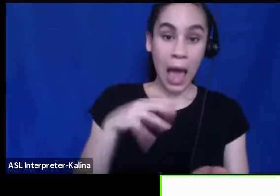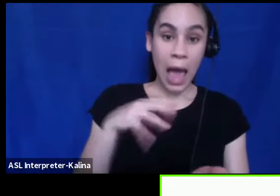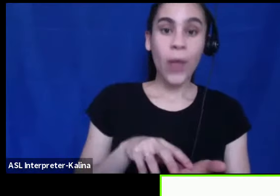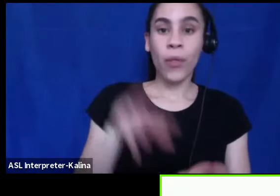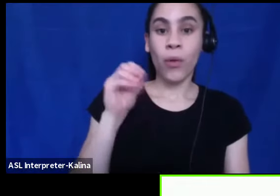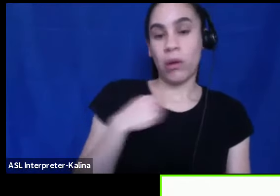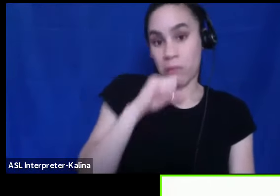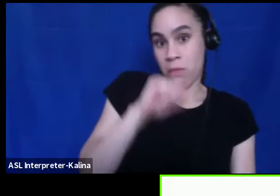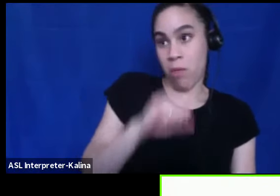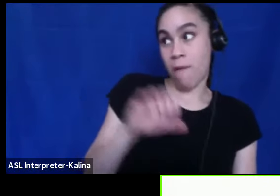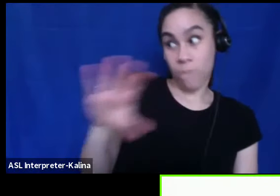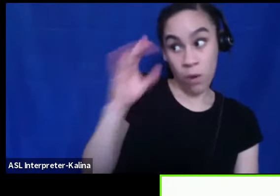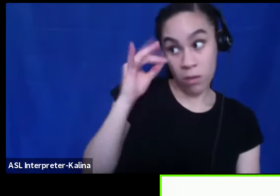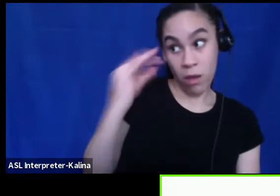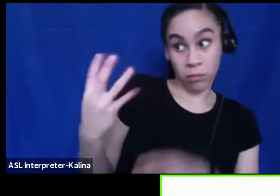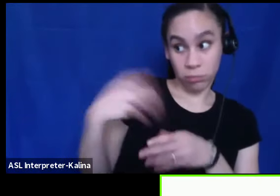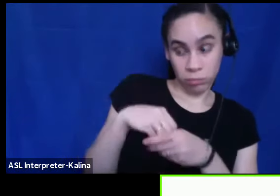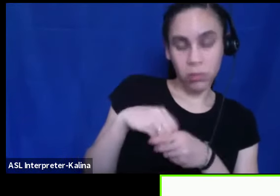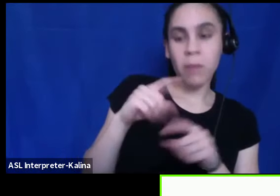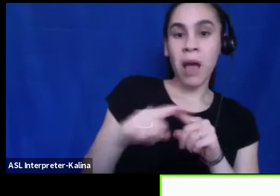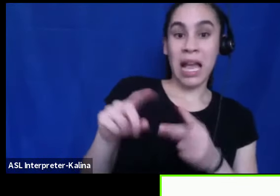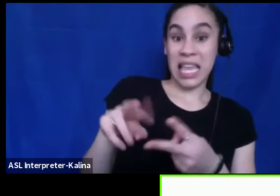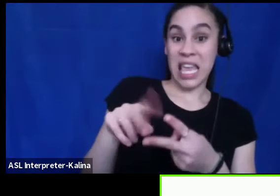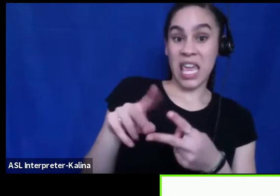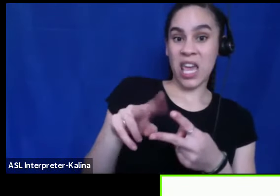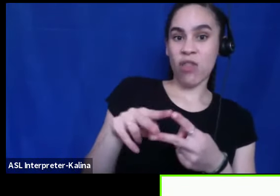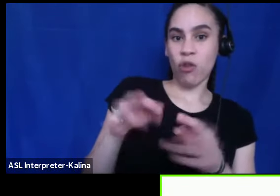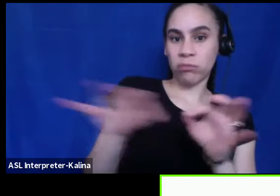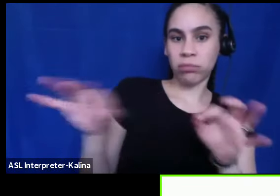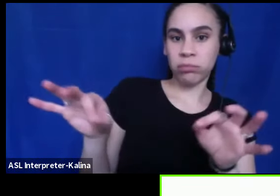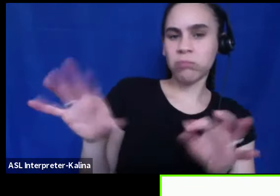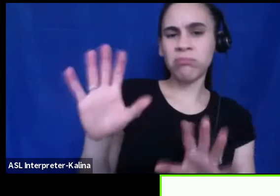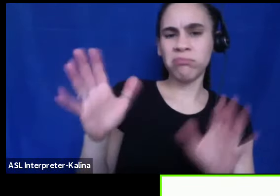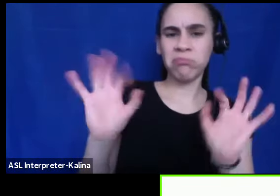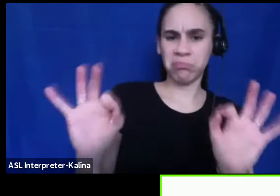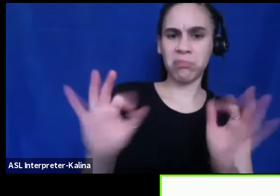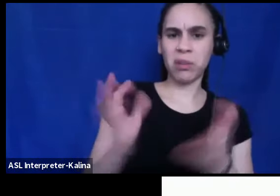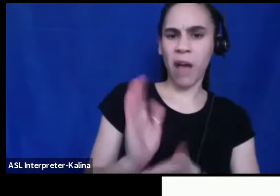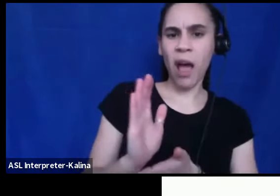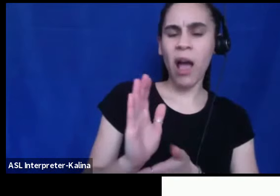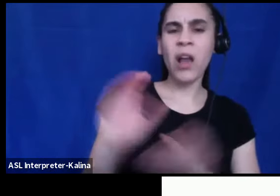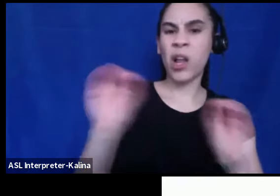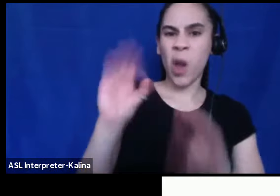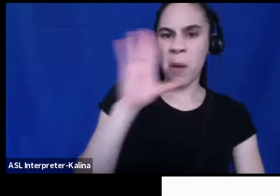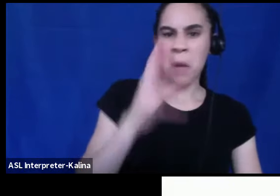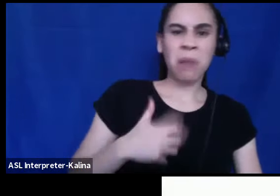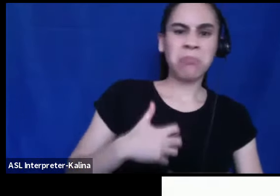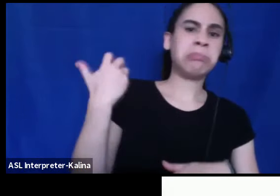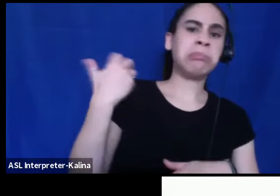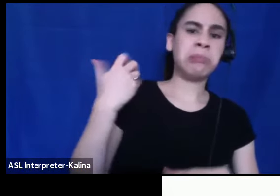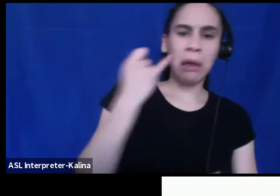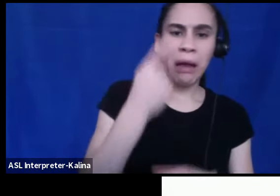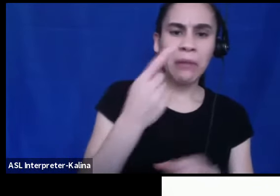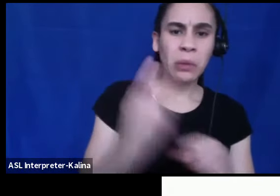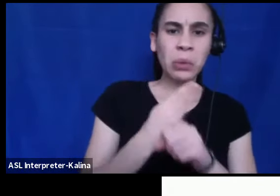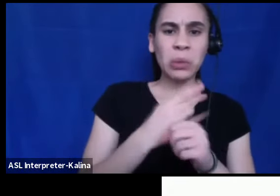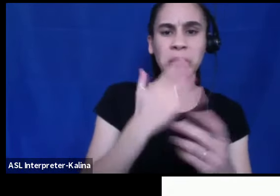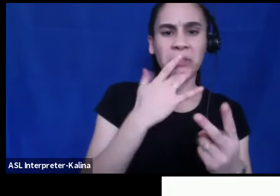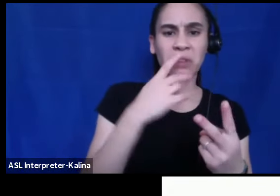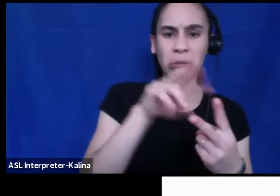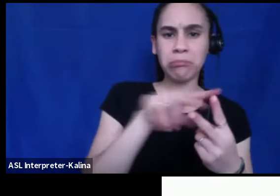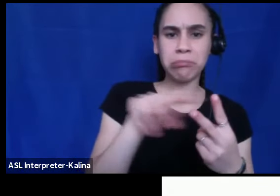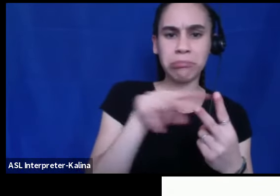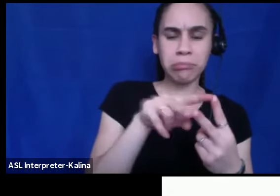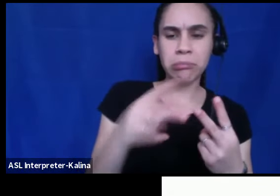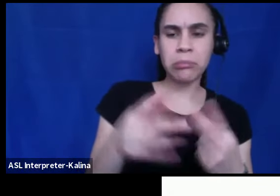your thoughts too, that either one is okay, that nobody's going to fault you if you use one or the other. Either one is okay. I just very much try to stay